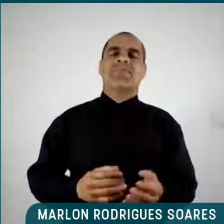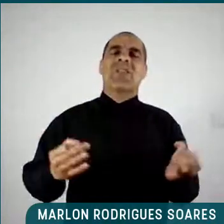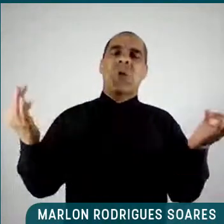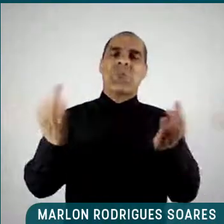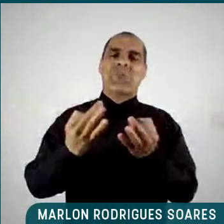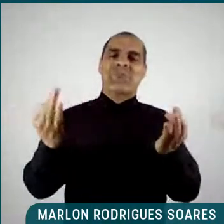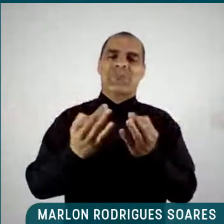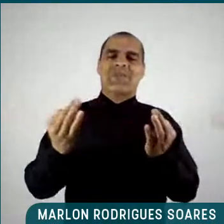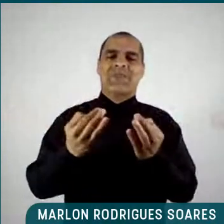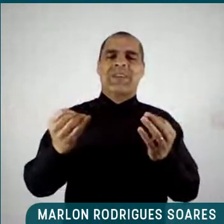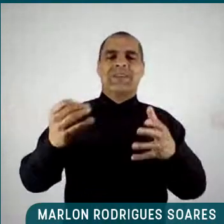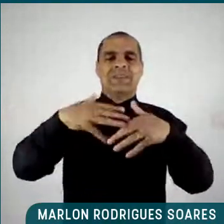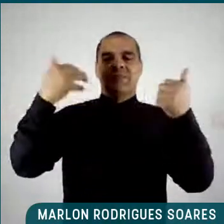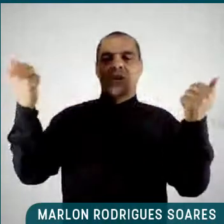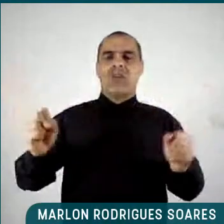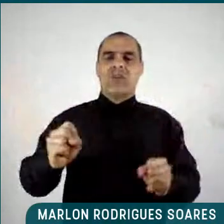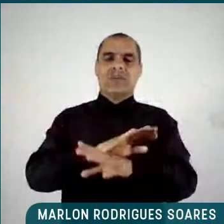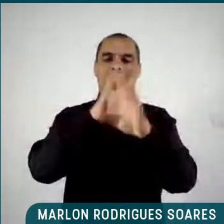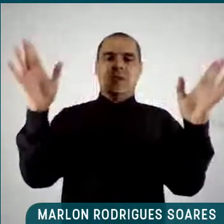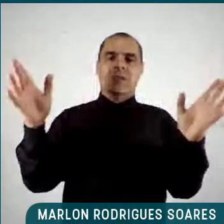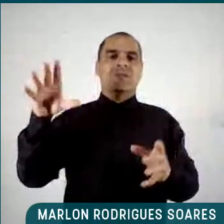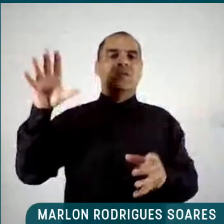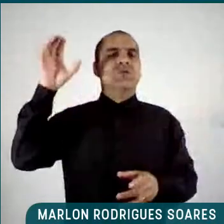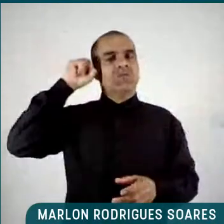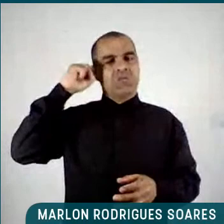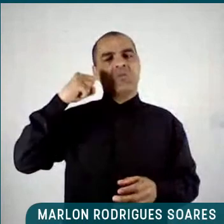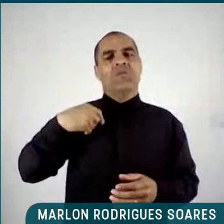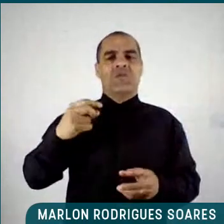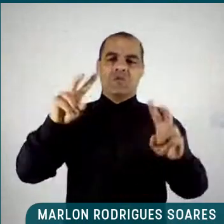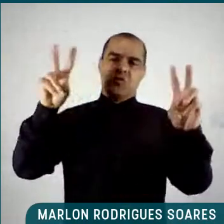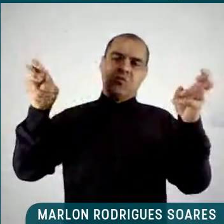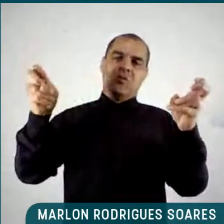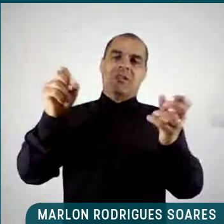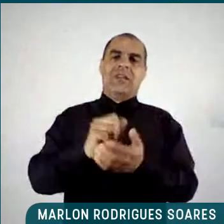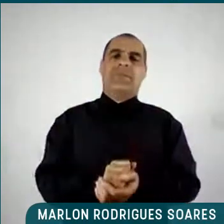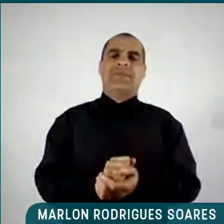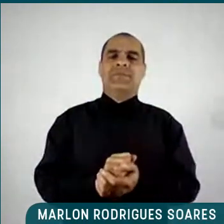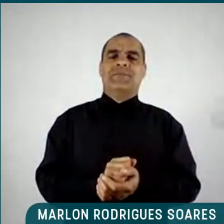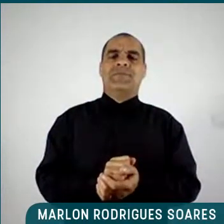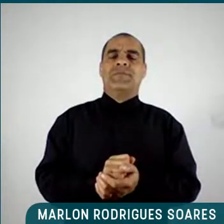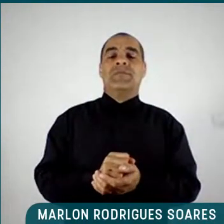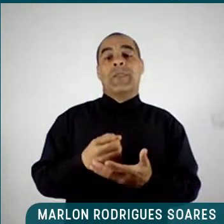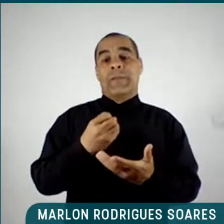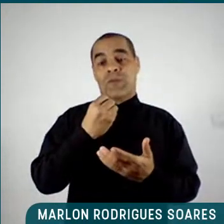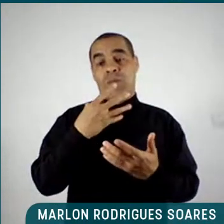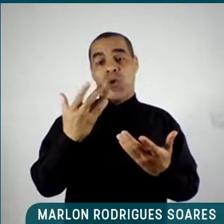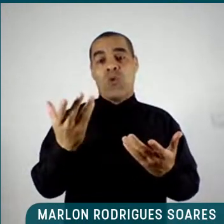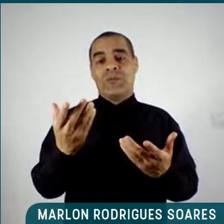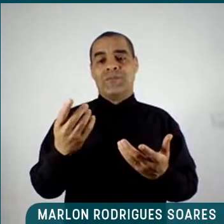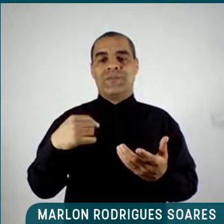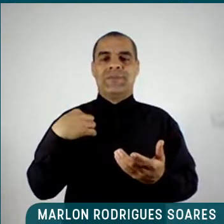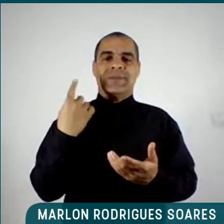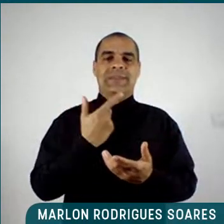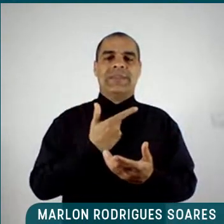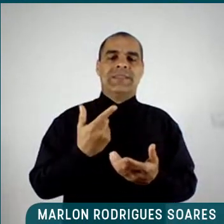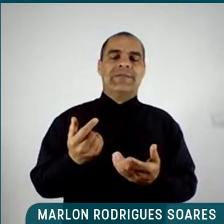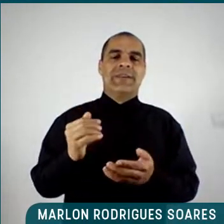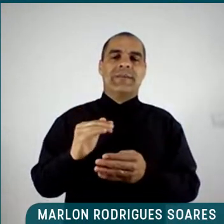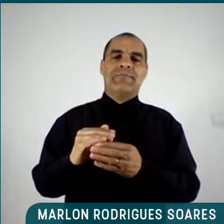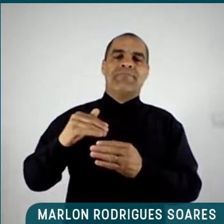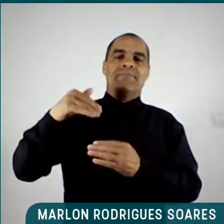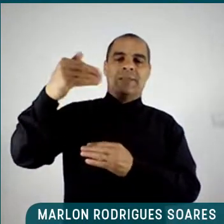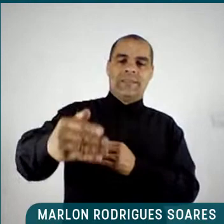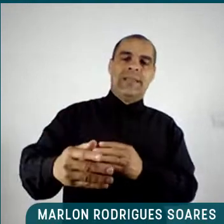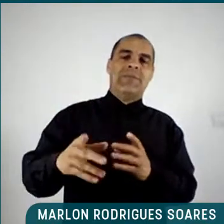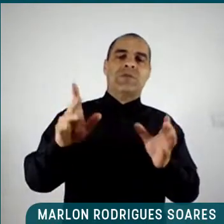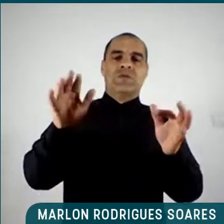melhores explicações que eu já ouvi sobre isso. That's a very good explanation, Maria. Bom, Thank you. a gente vai This is one of the best encaminhar para a explanations that